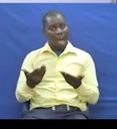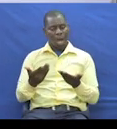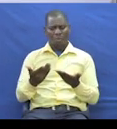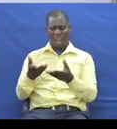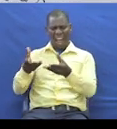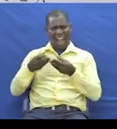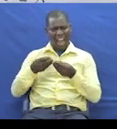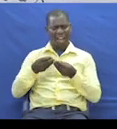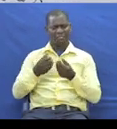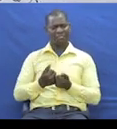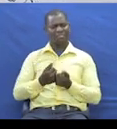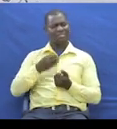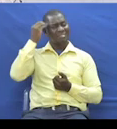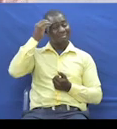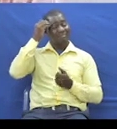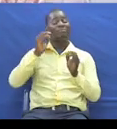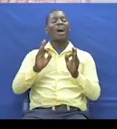an idea.